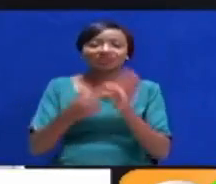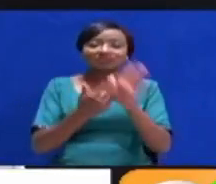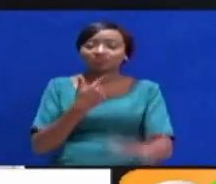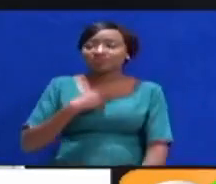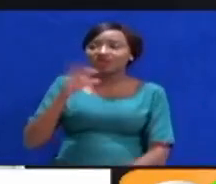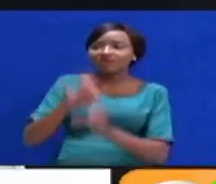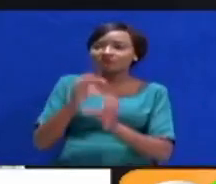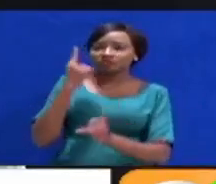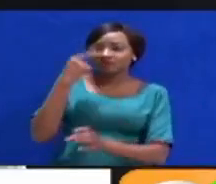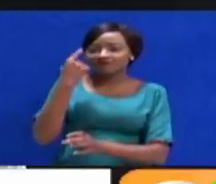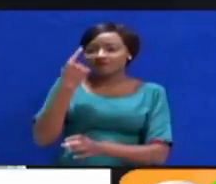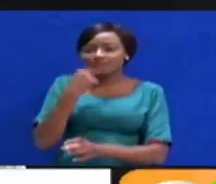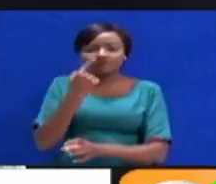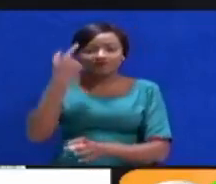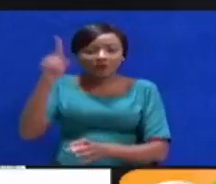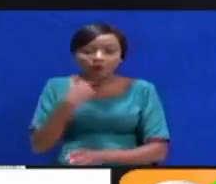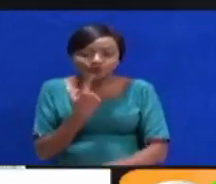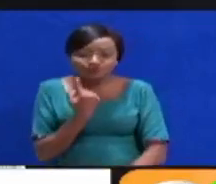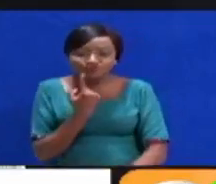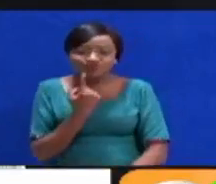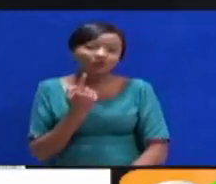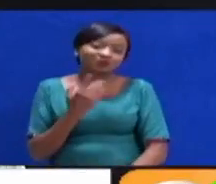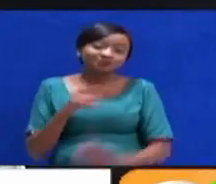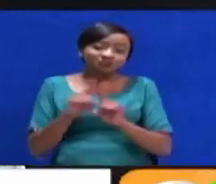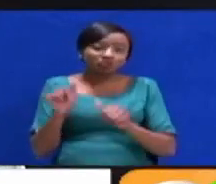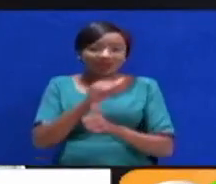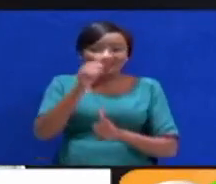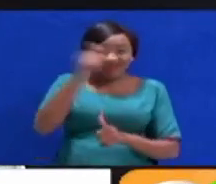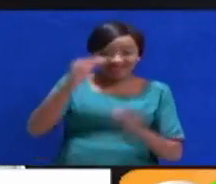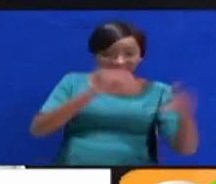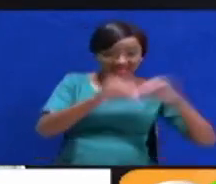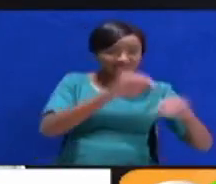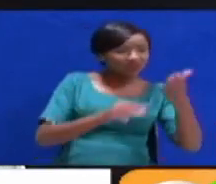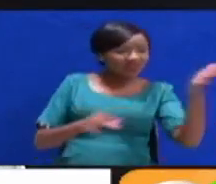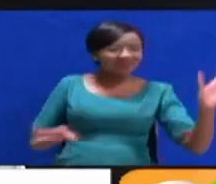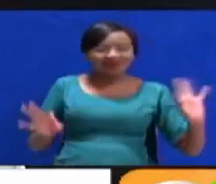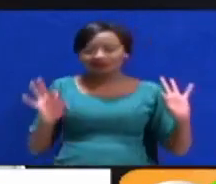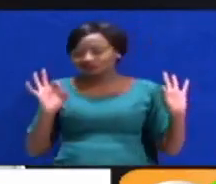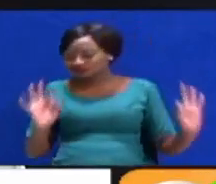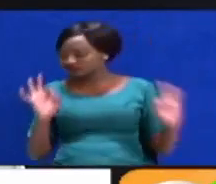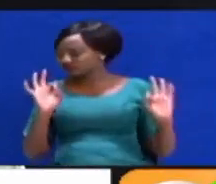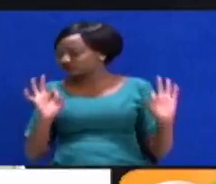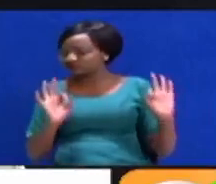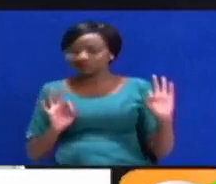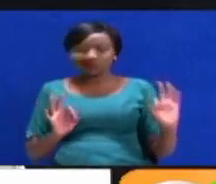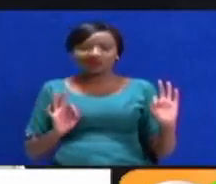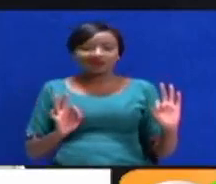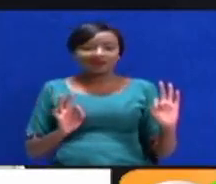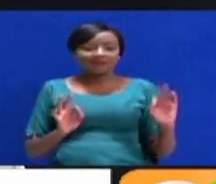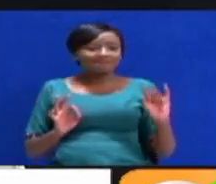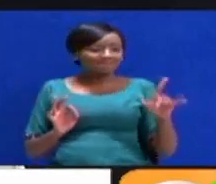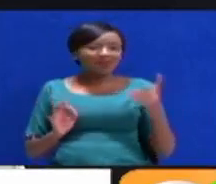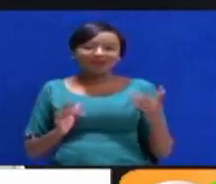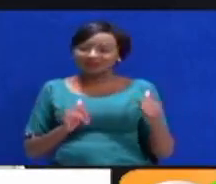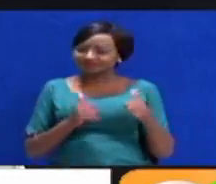vote for? I've watched some exciting elections around the world, some that come correctly branded too close to